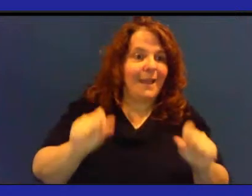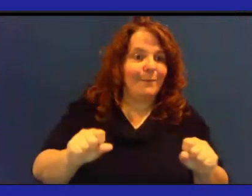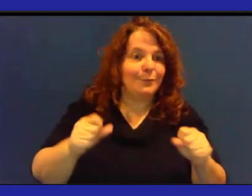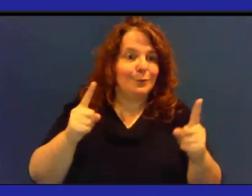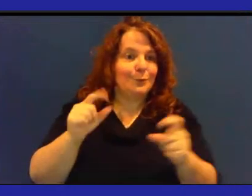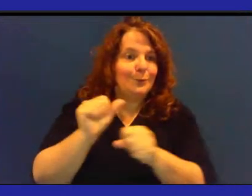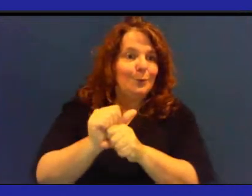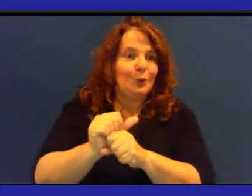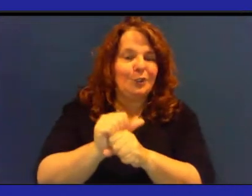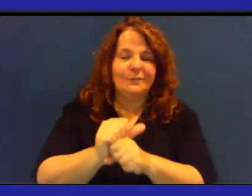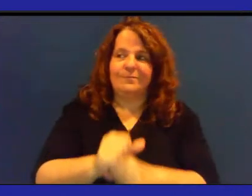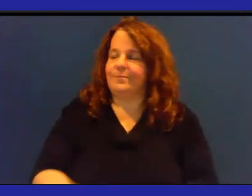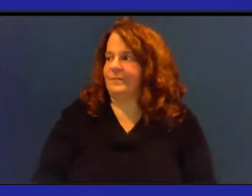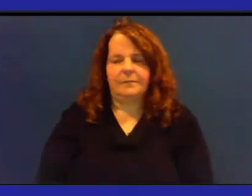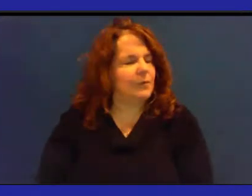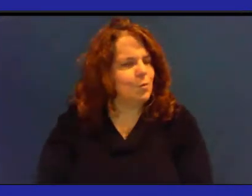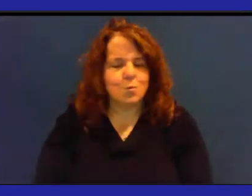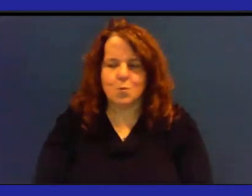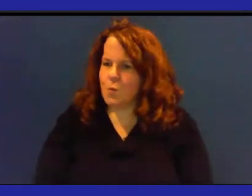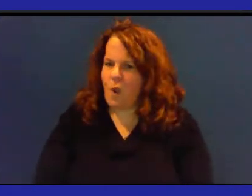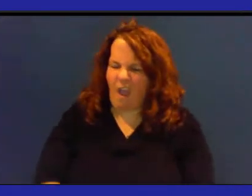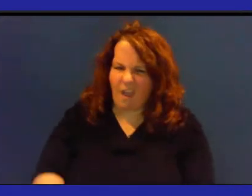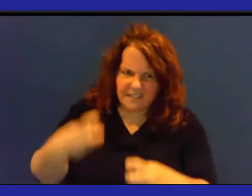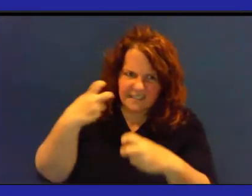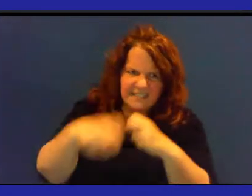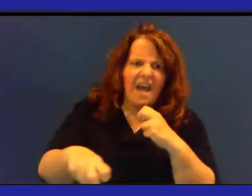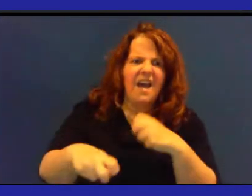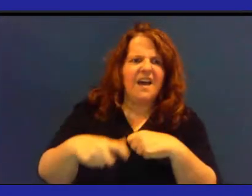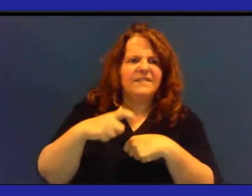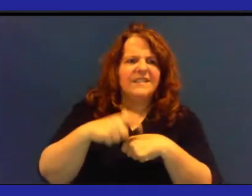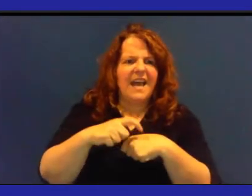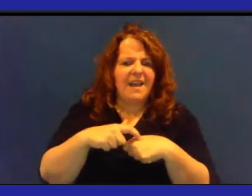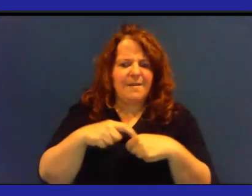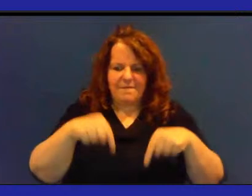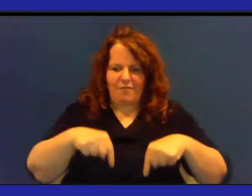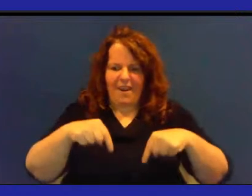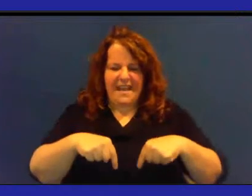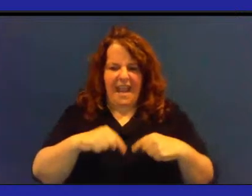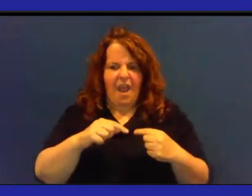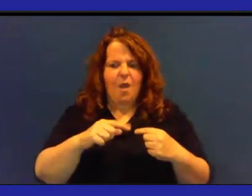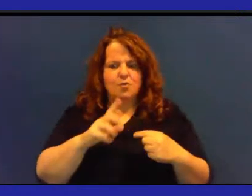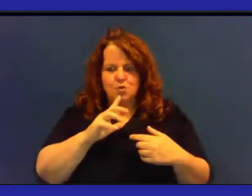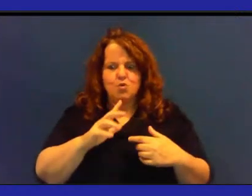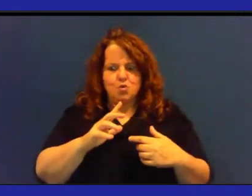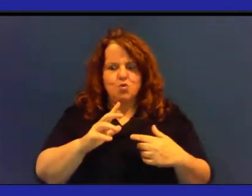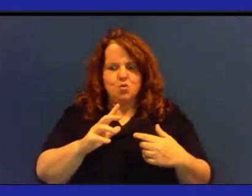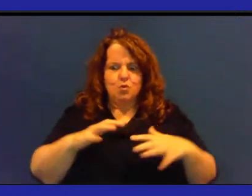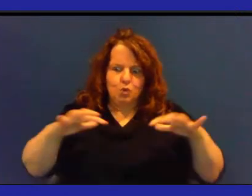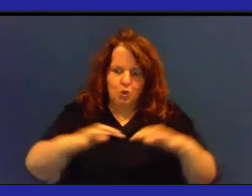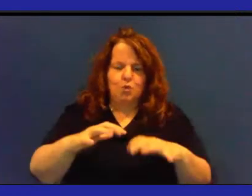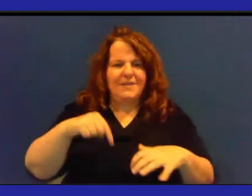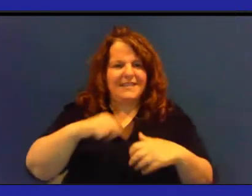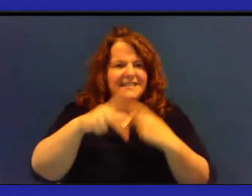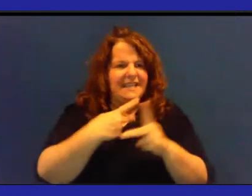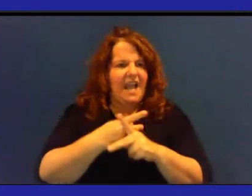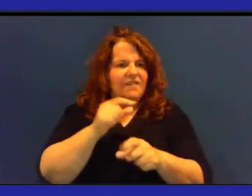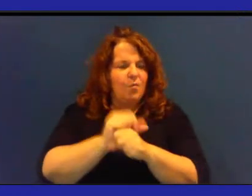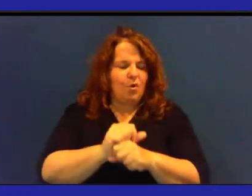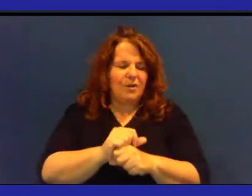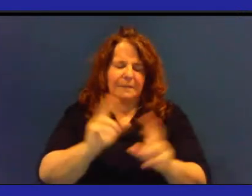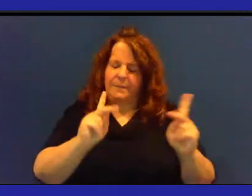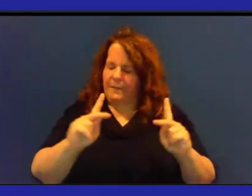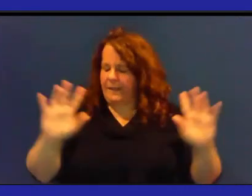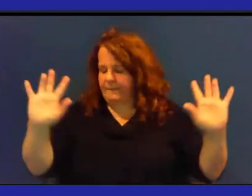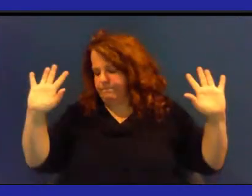about. It's been a very hard time to be a healthcare worker, and a lot of people are taking time off and